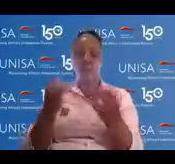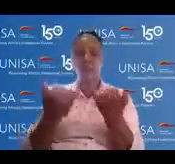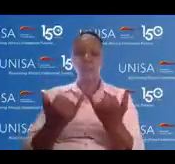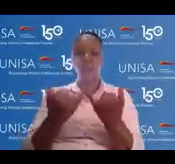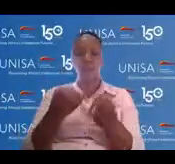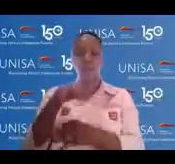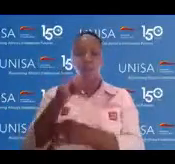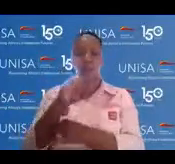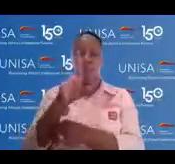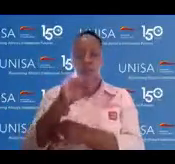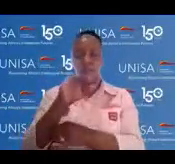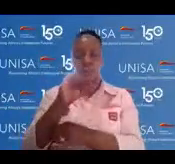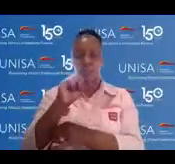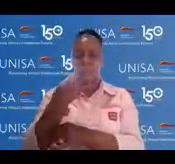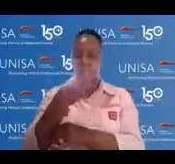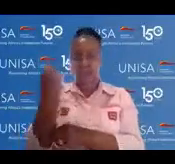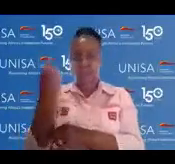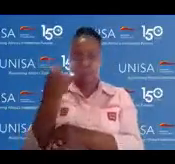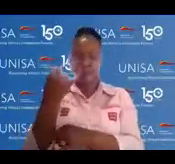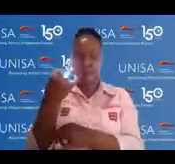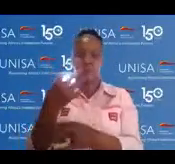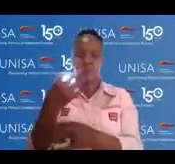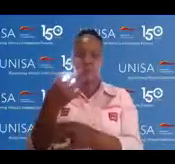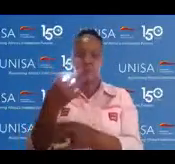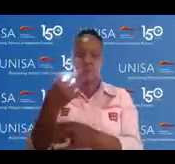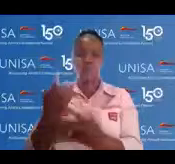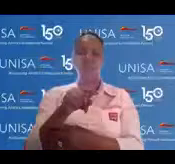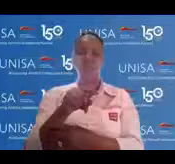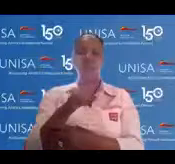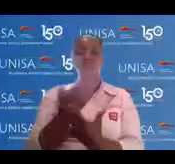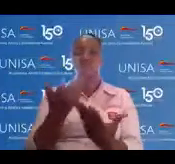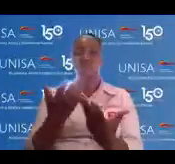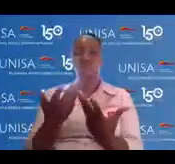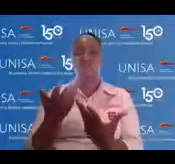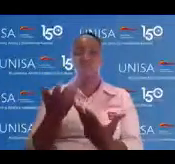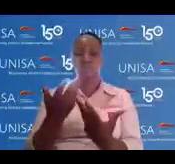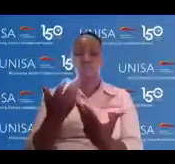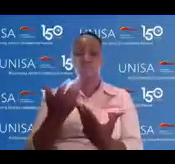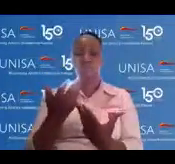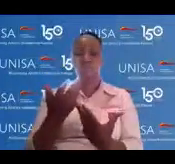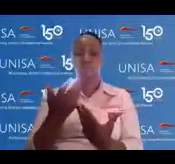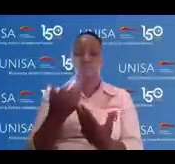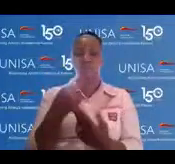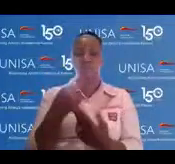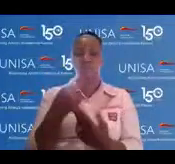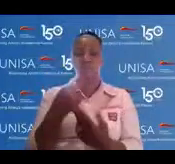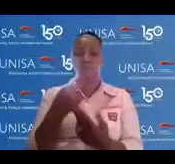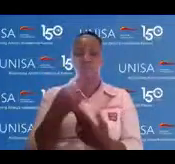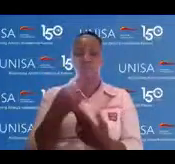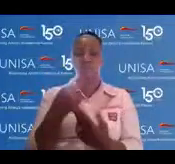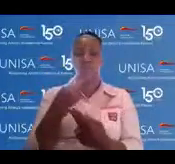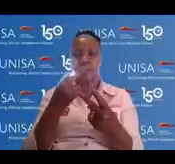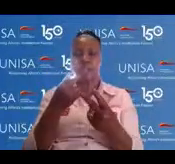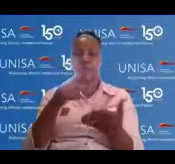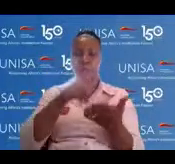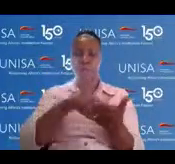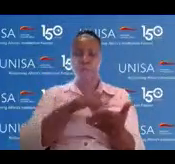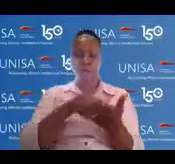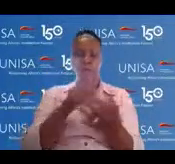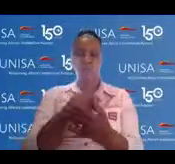Iris Invigilation. Now, interestingly, I was looking at the polls earlier. So thank you for all